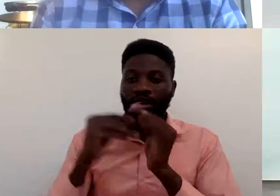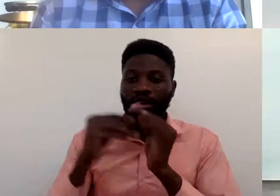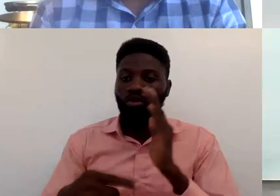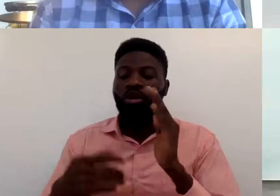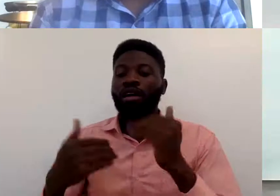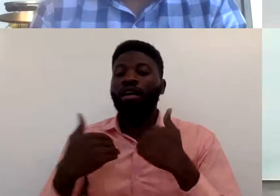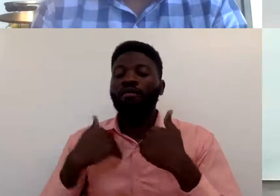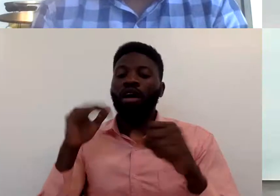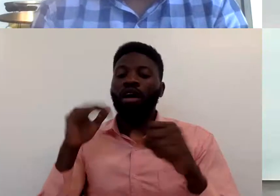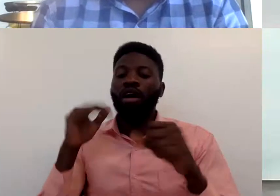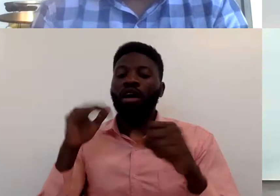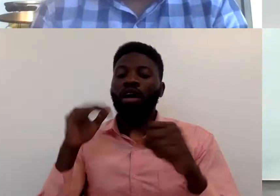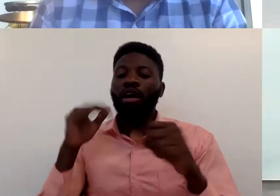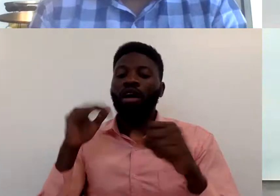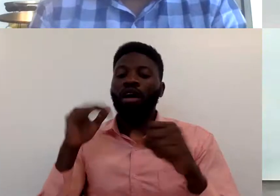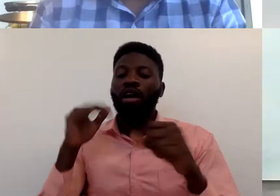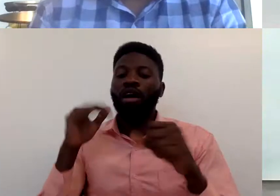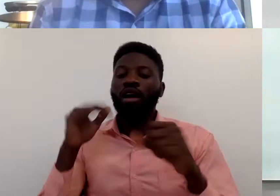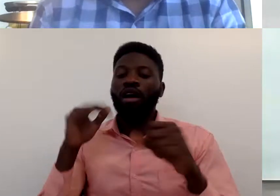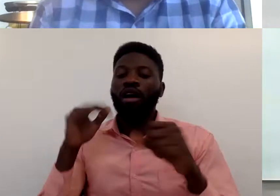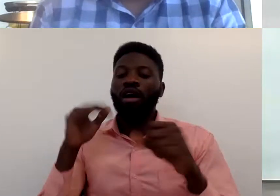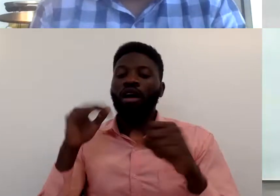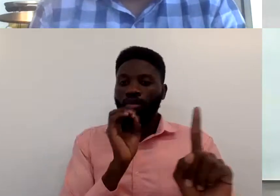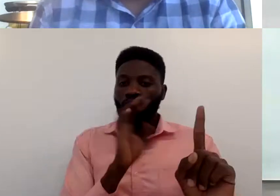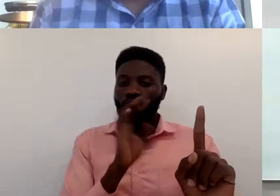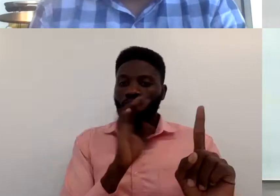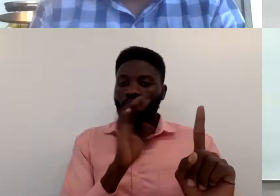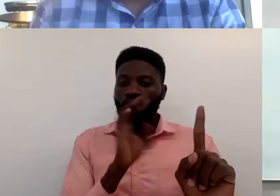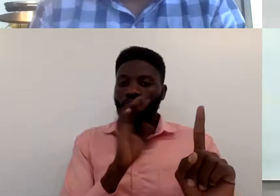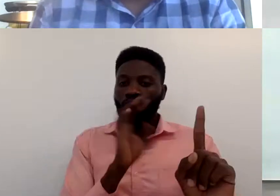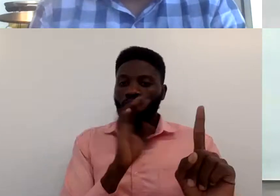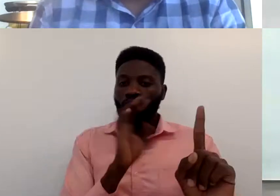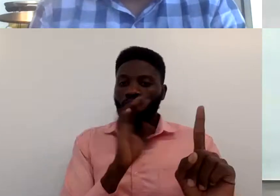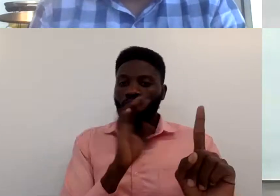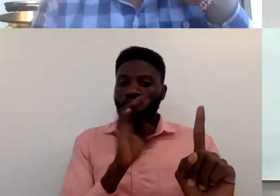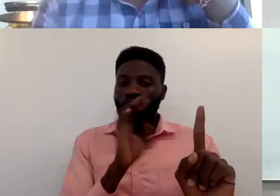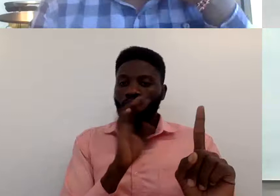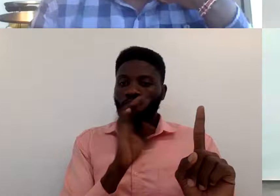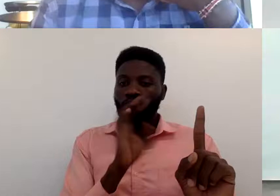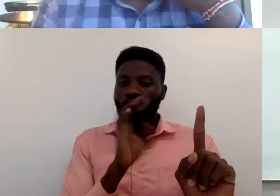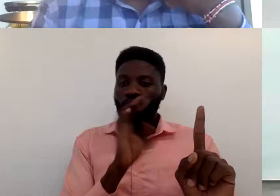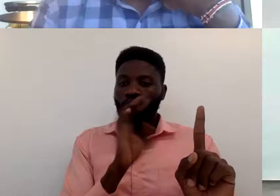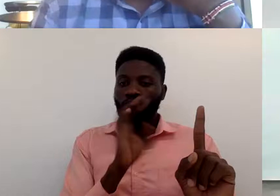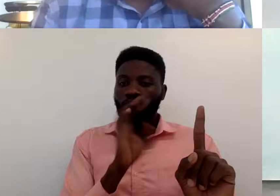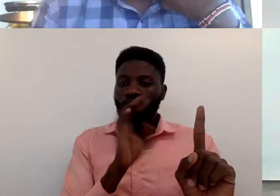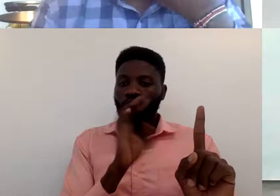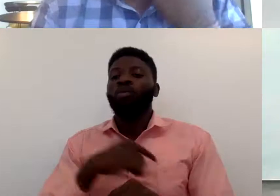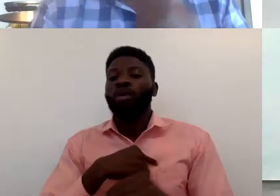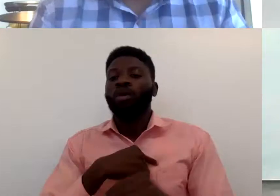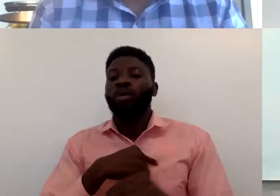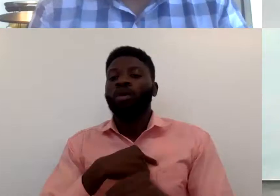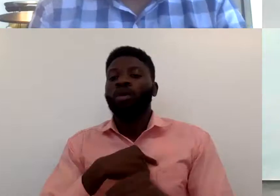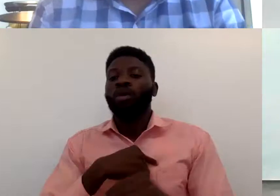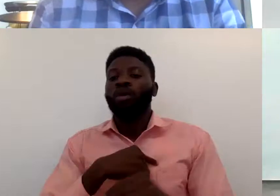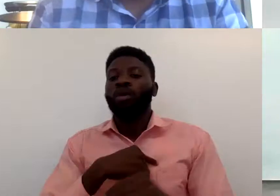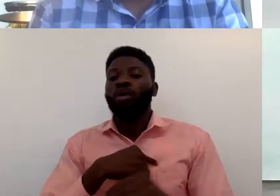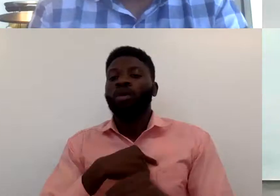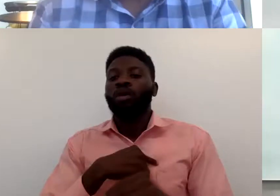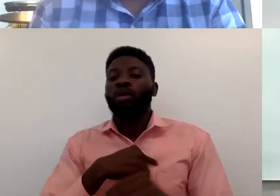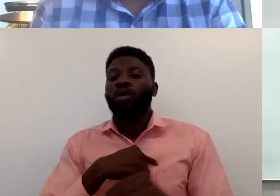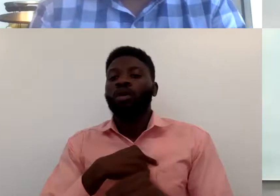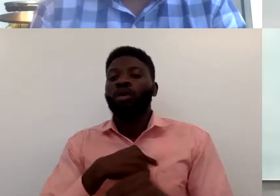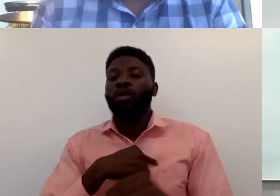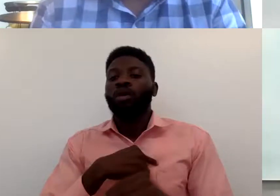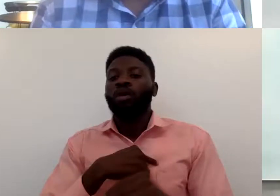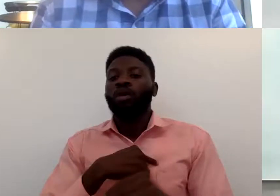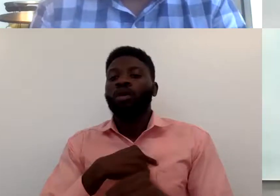about exposure to mentors. And we have been having sessions where mentors will come and give talks similar